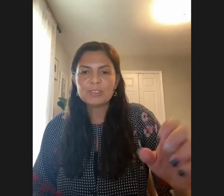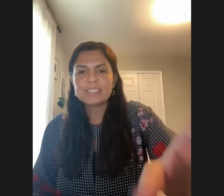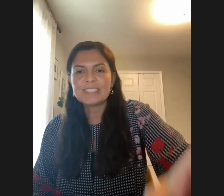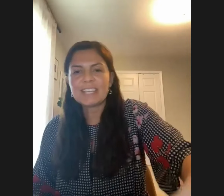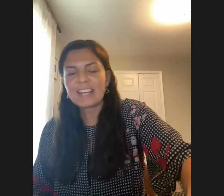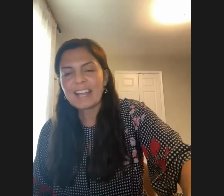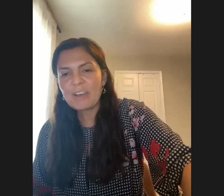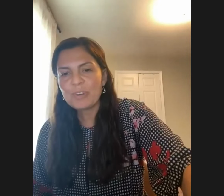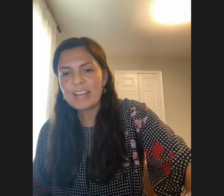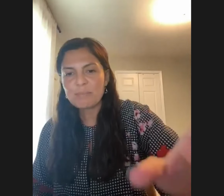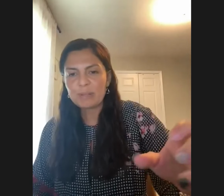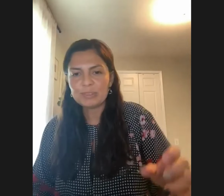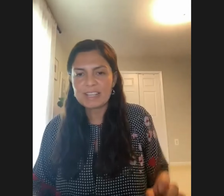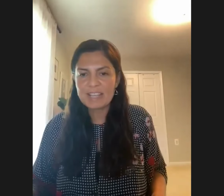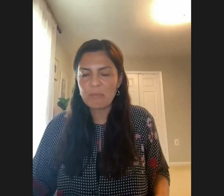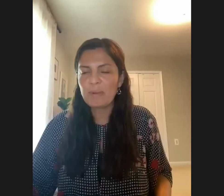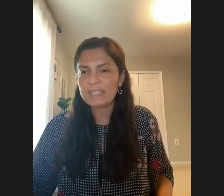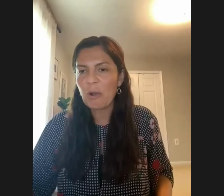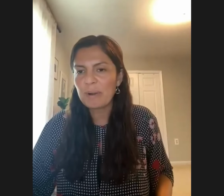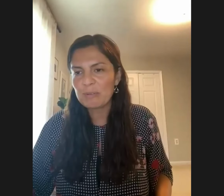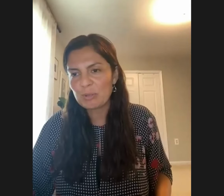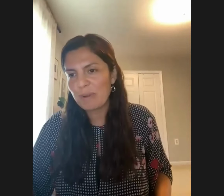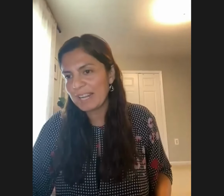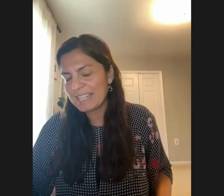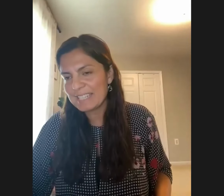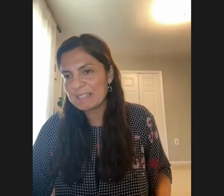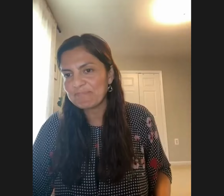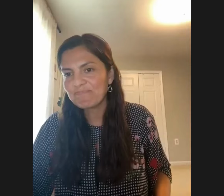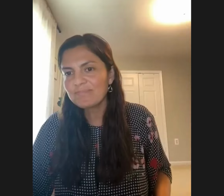barriers, and we have 5 minutes to